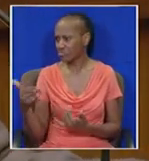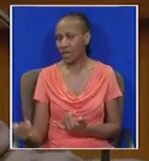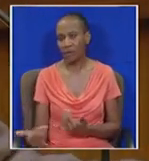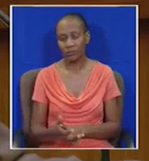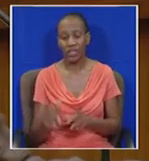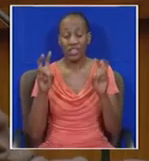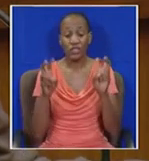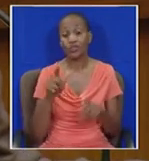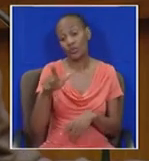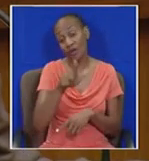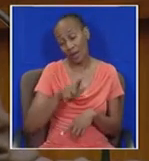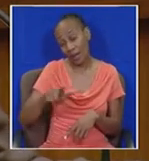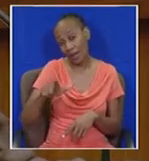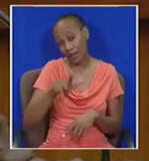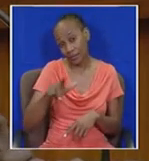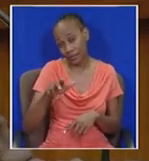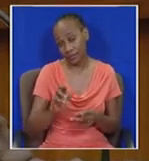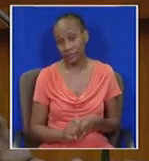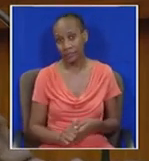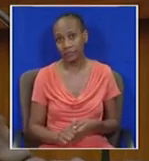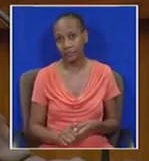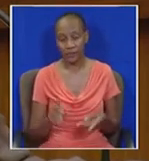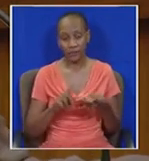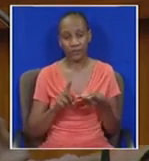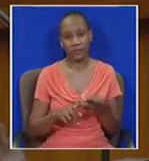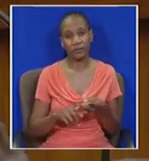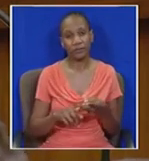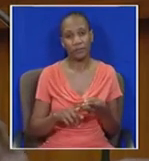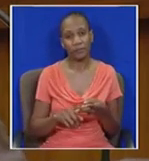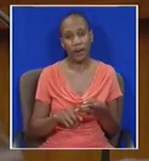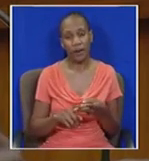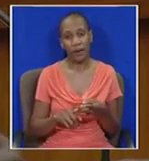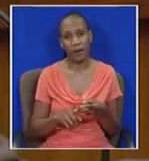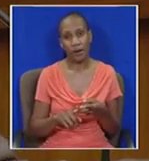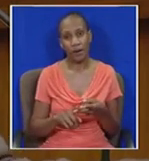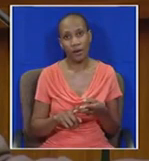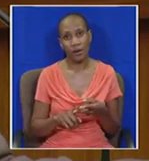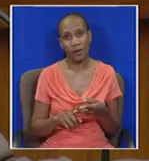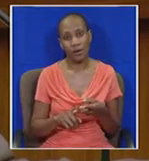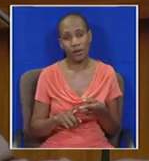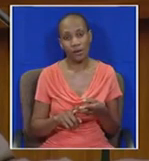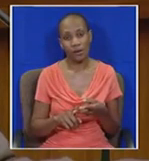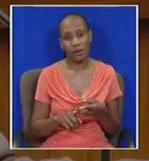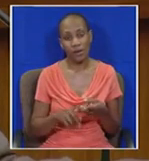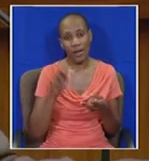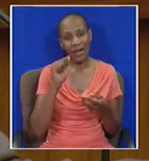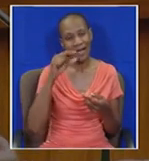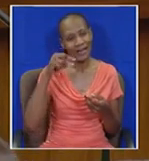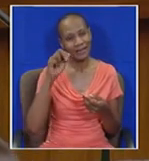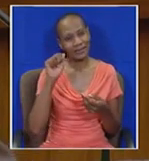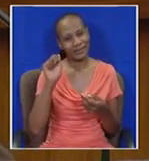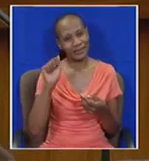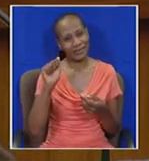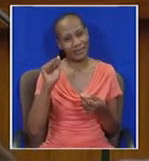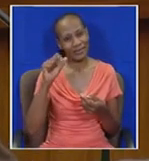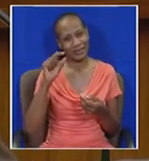question, as well as agrarian reform, remains one of the most emotive issues in our country.